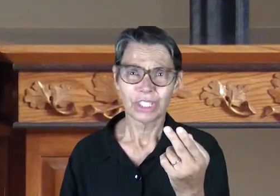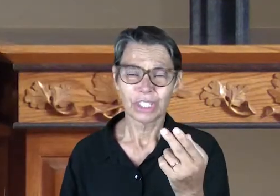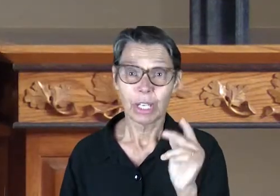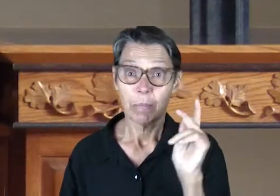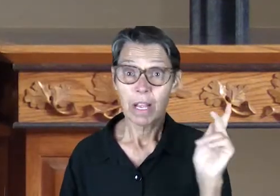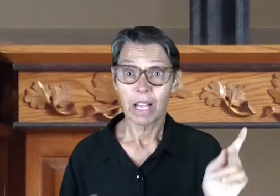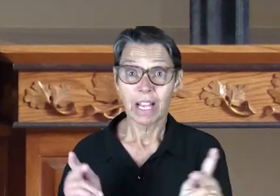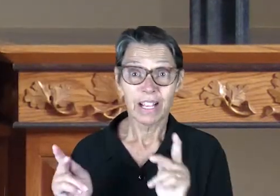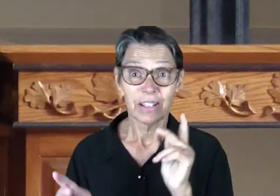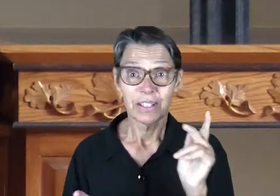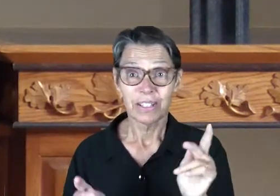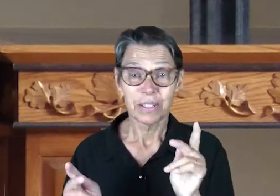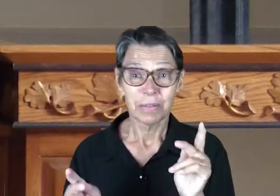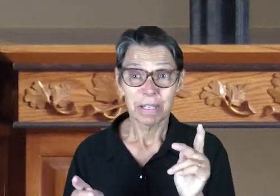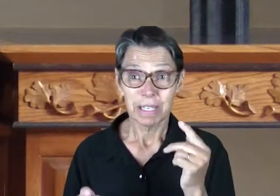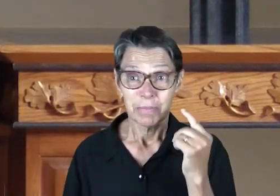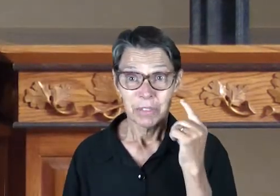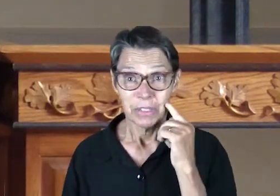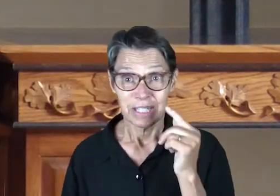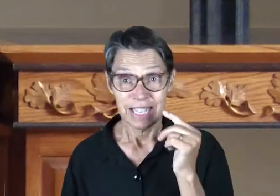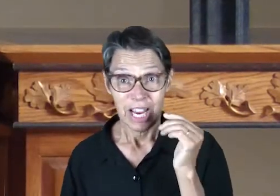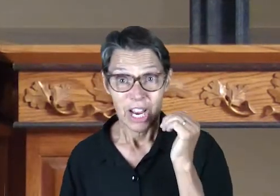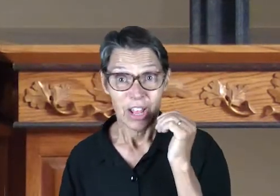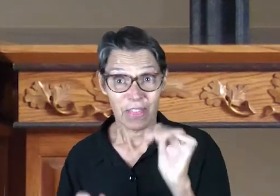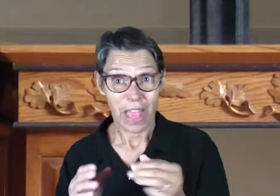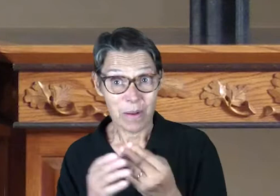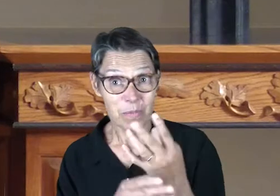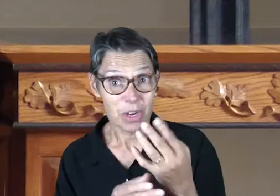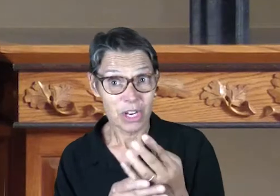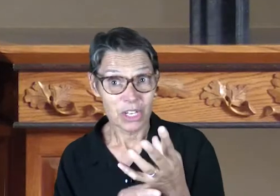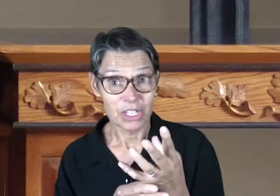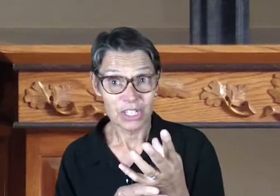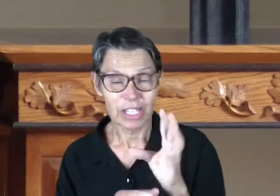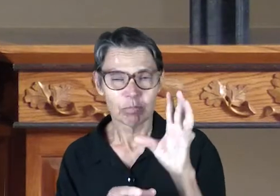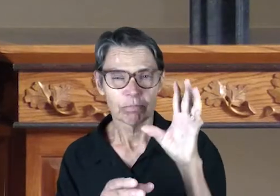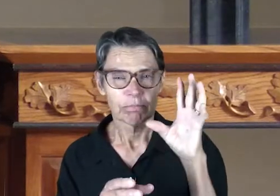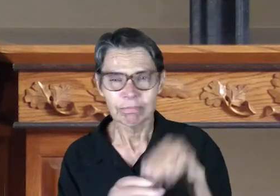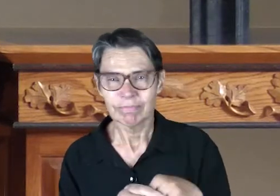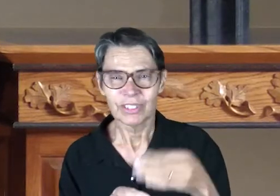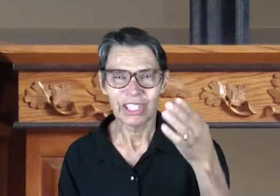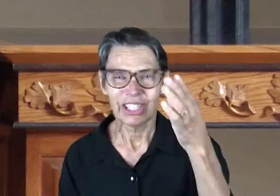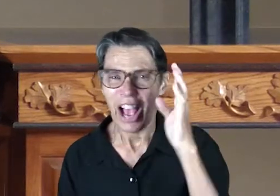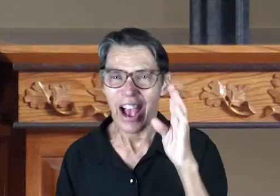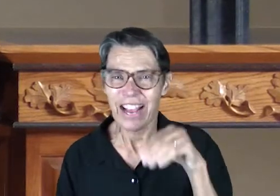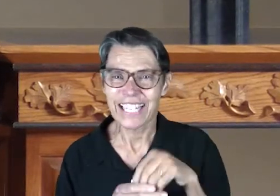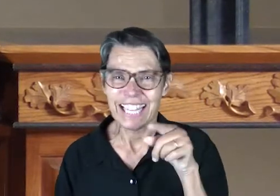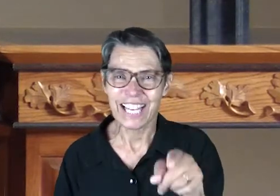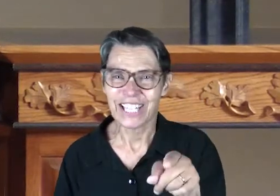others, they see a common bush afire with God.